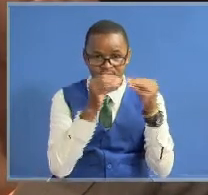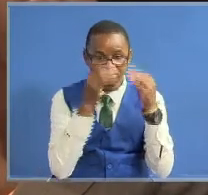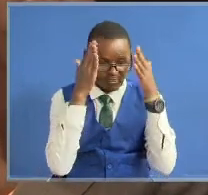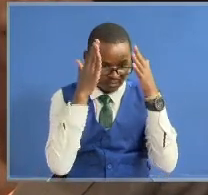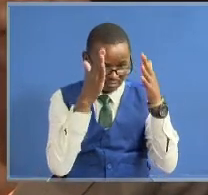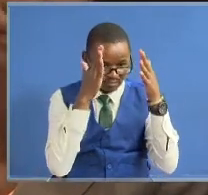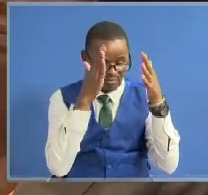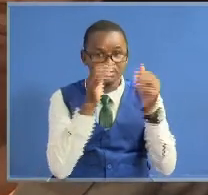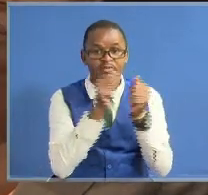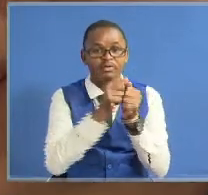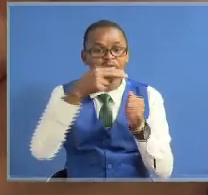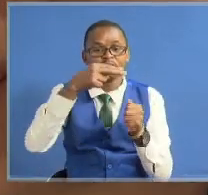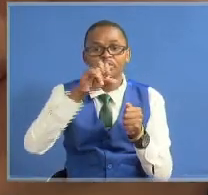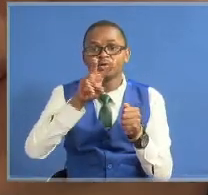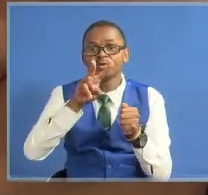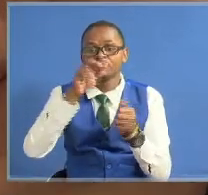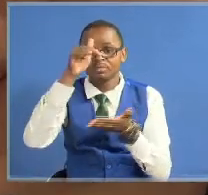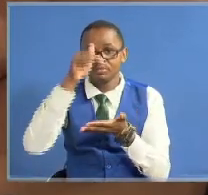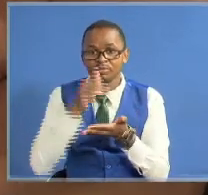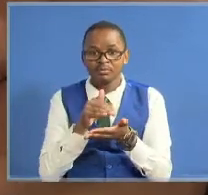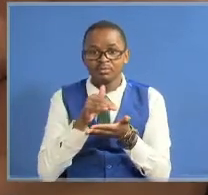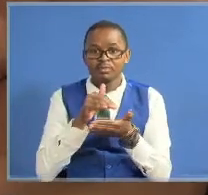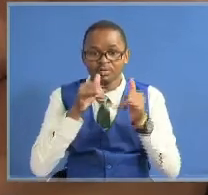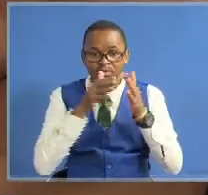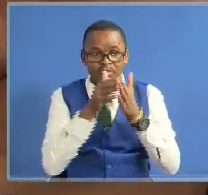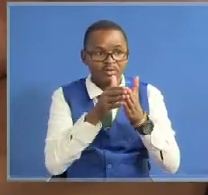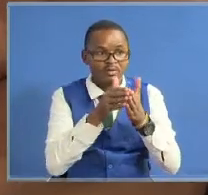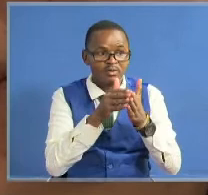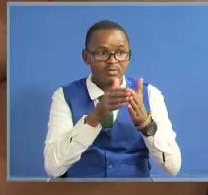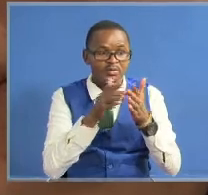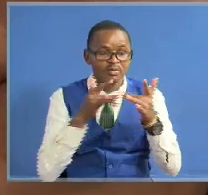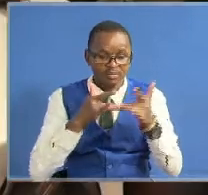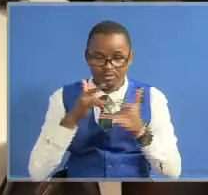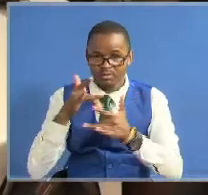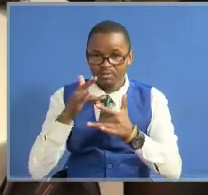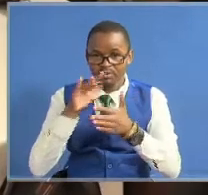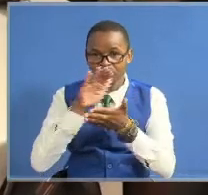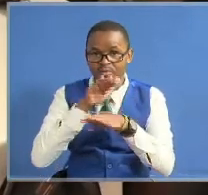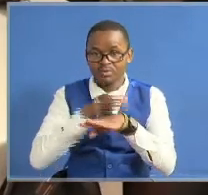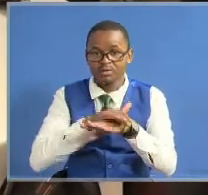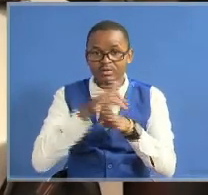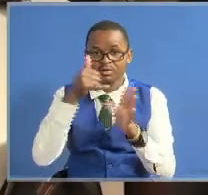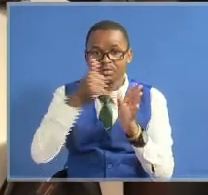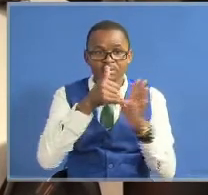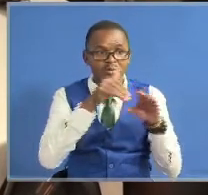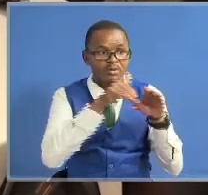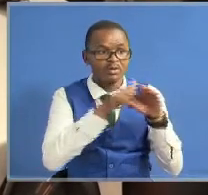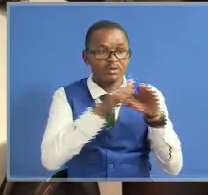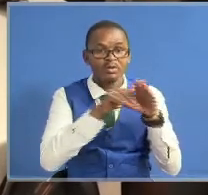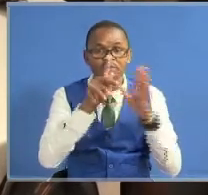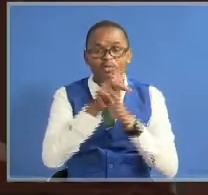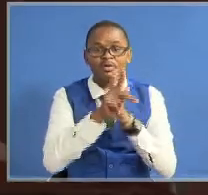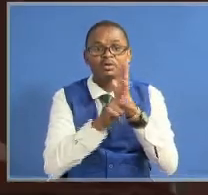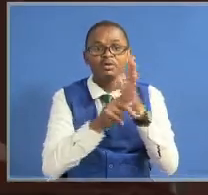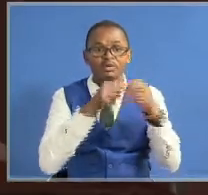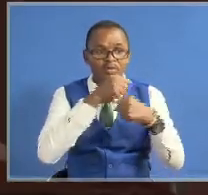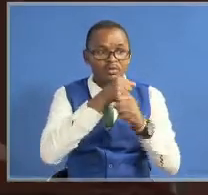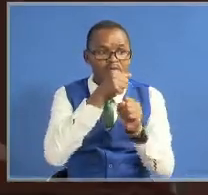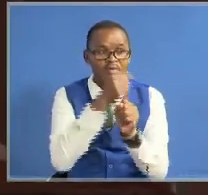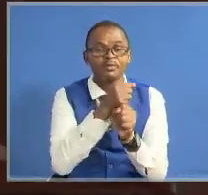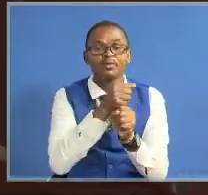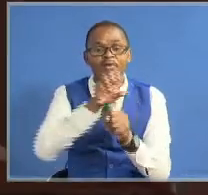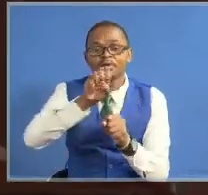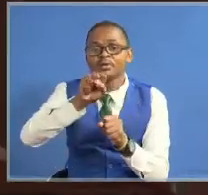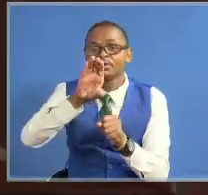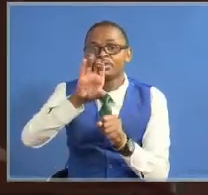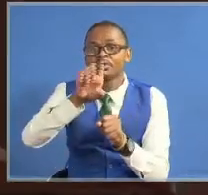on adolescents with HIV has been low, leading to concern and recommendation on the inclusivity in policy making. Sustainable